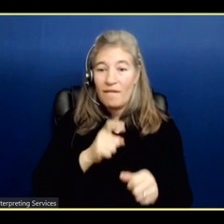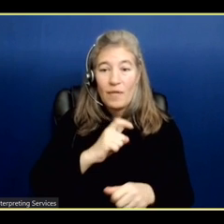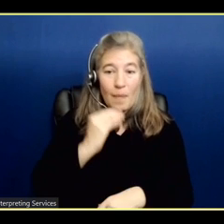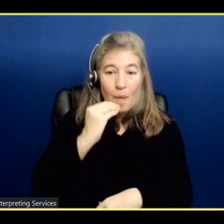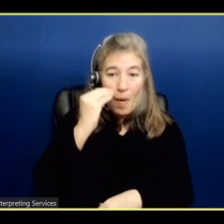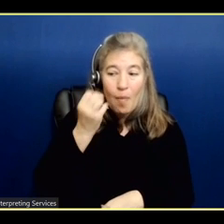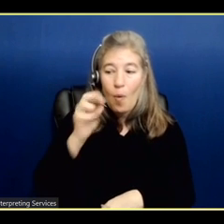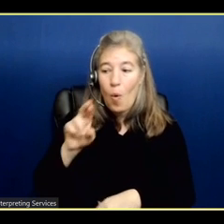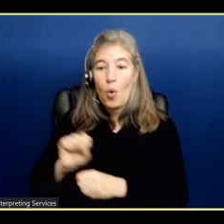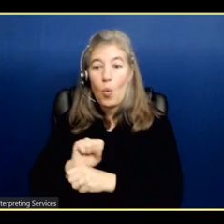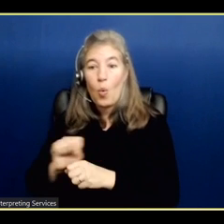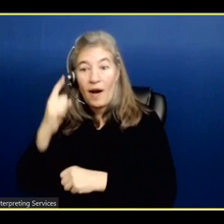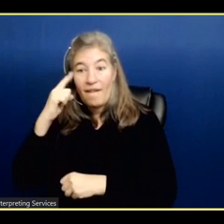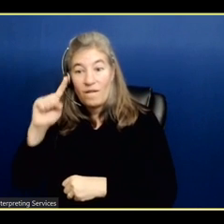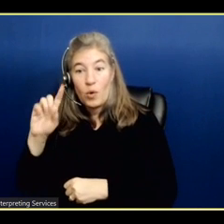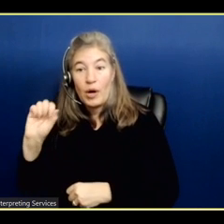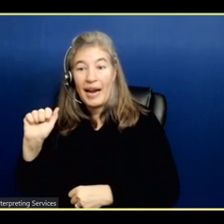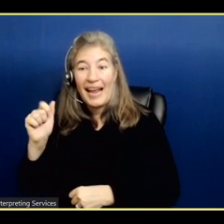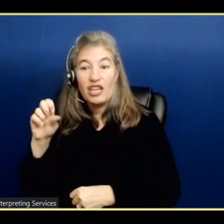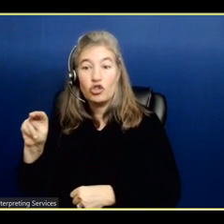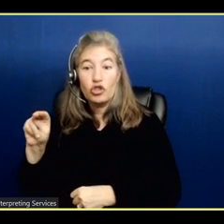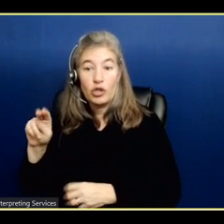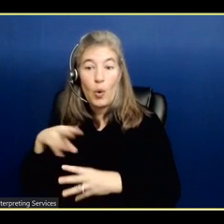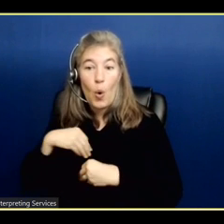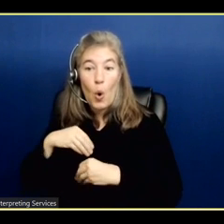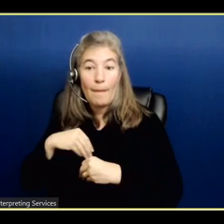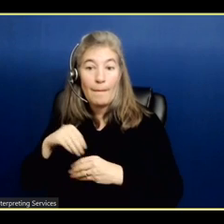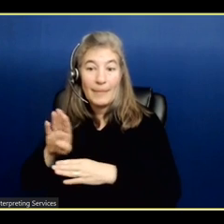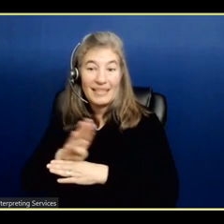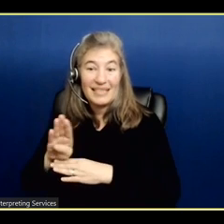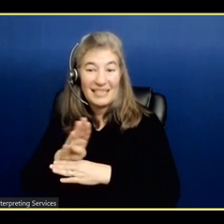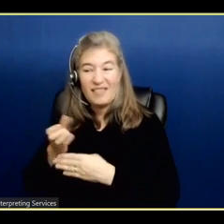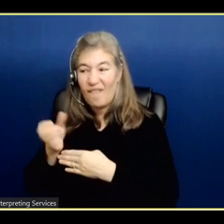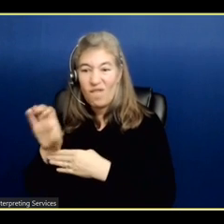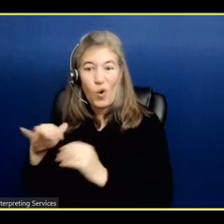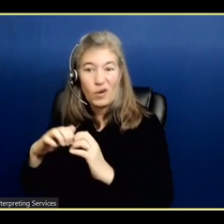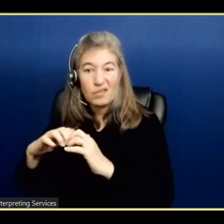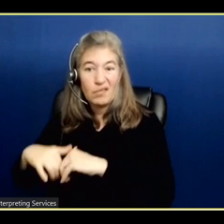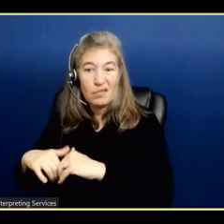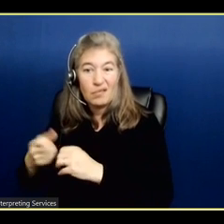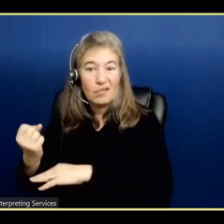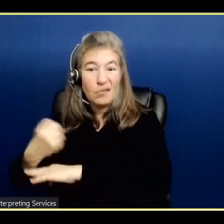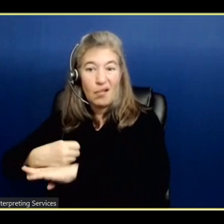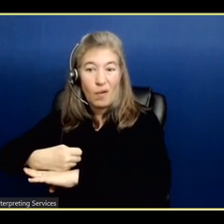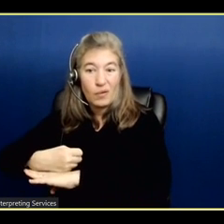into effect at the same time as the coronavirus was evidently spreading in the U.S.